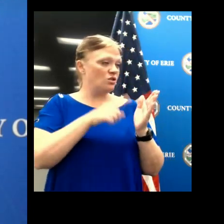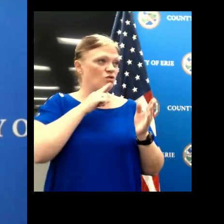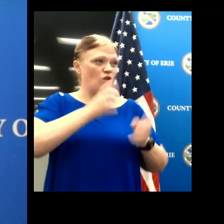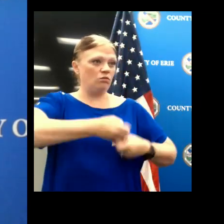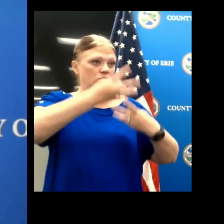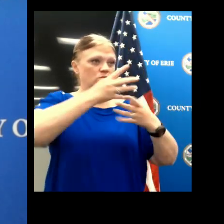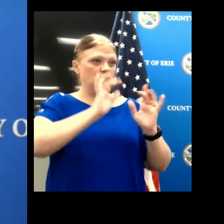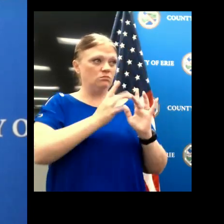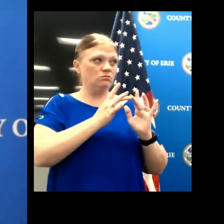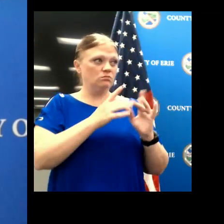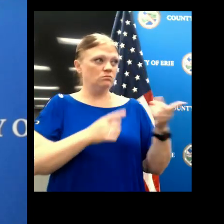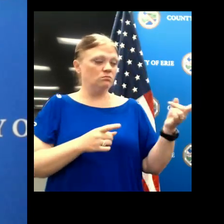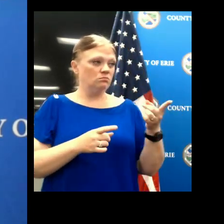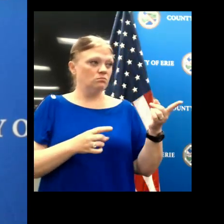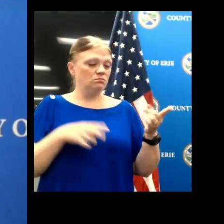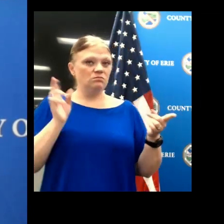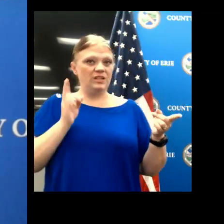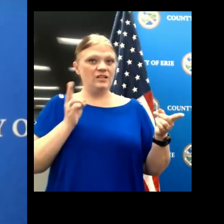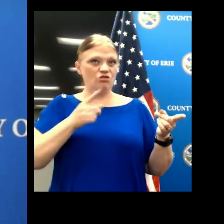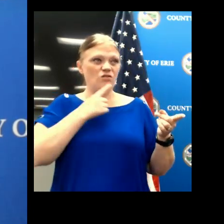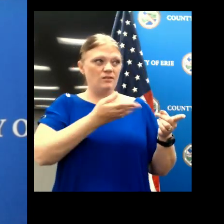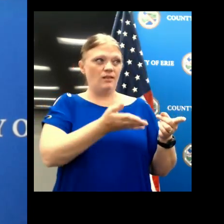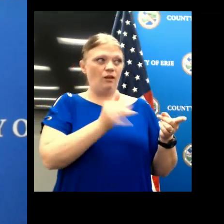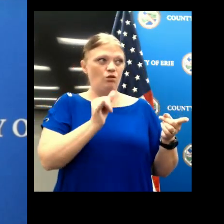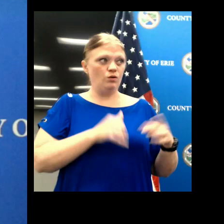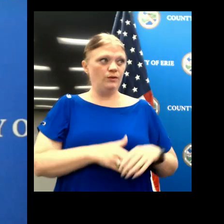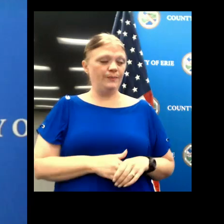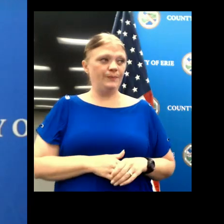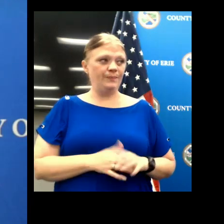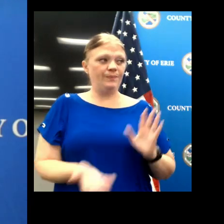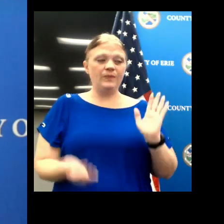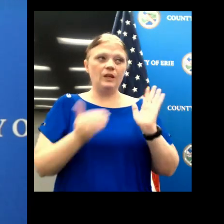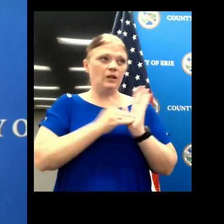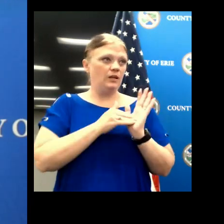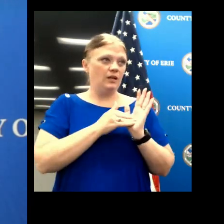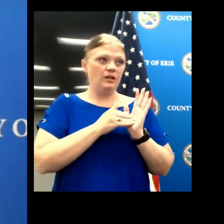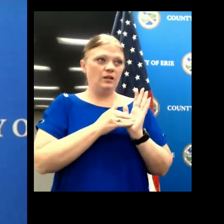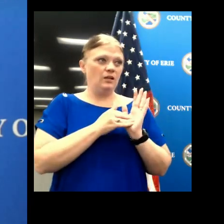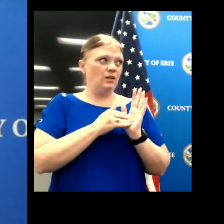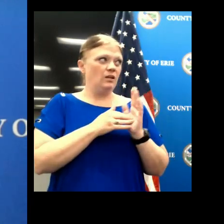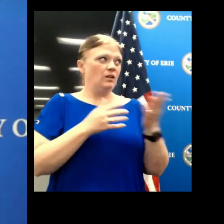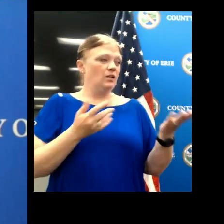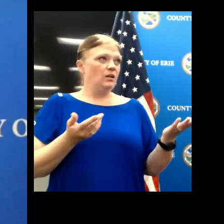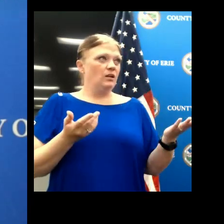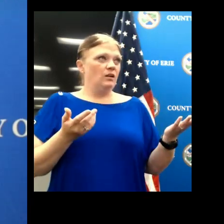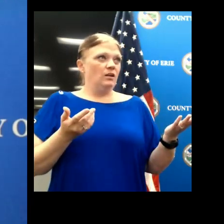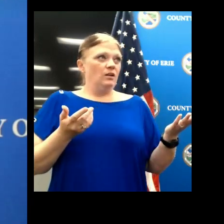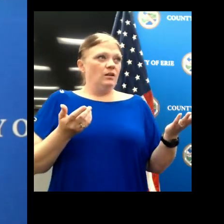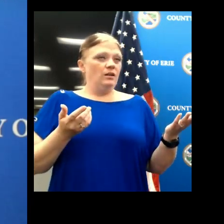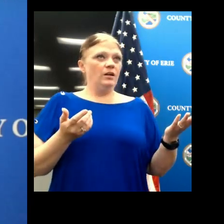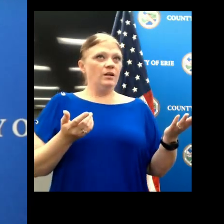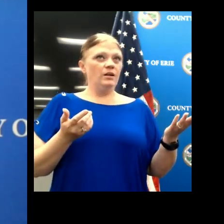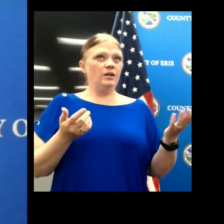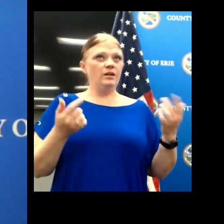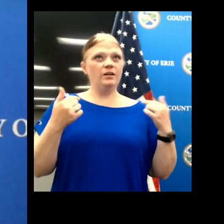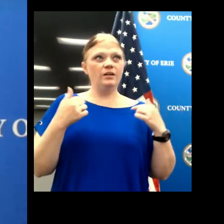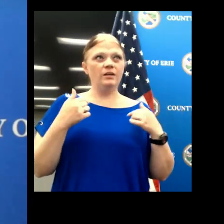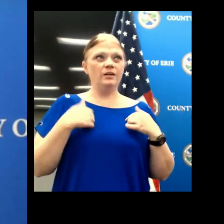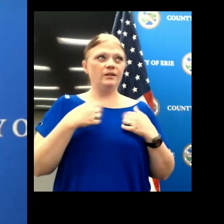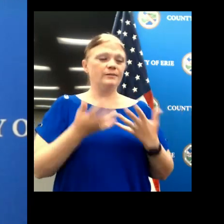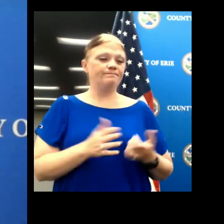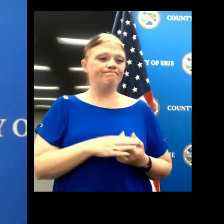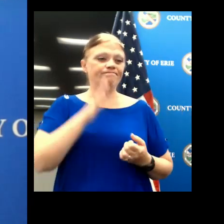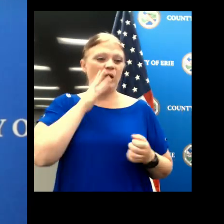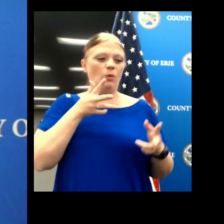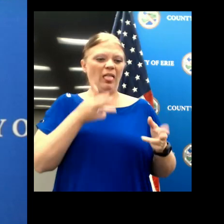there. Yeah, the history. Okay. The history is online. Once again, I have to. I'm gonna editorialize.